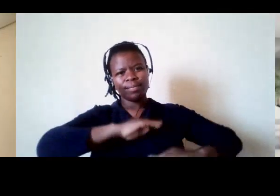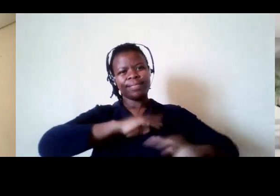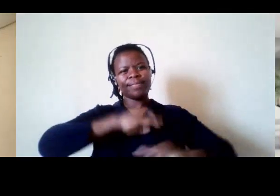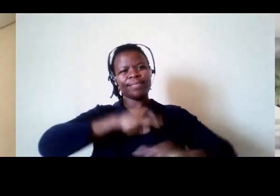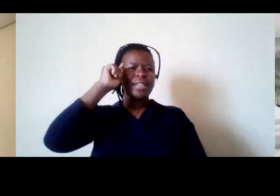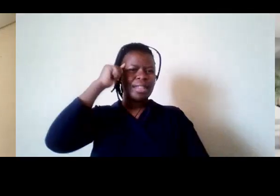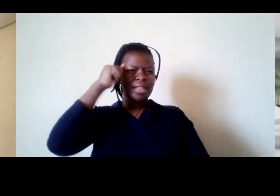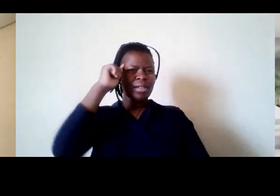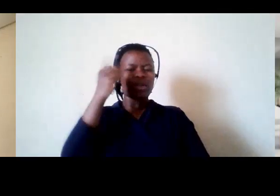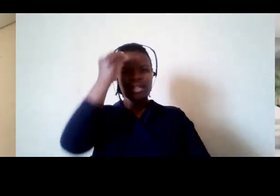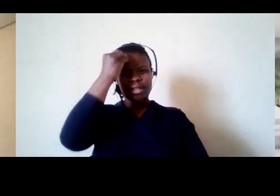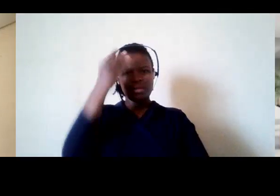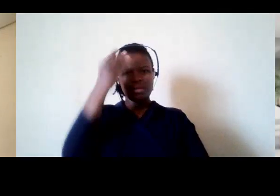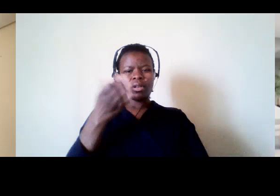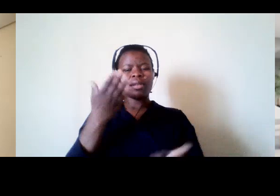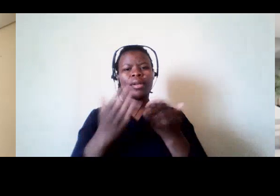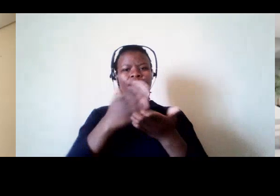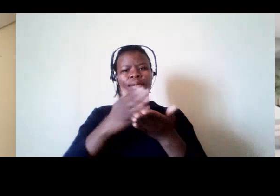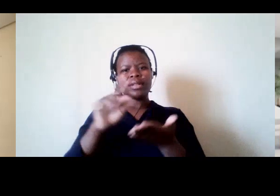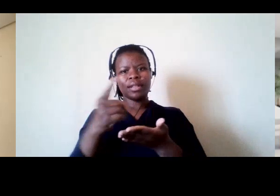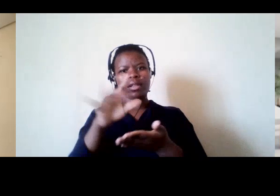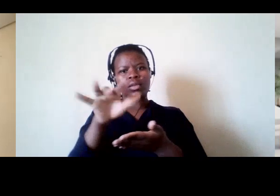to something else that you mentioned